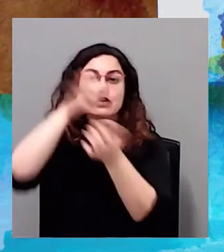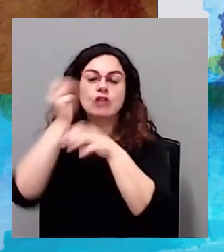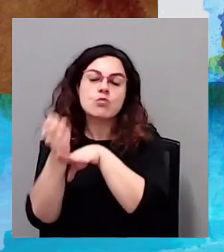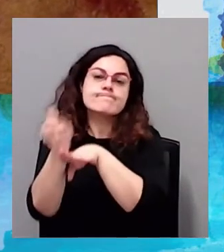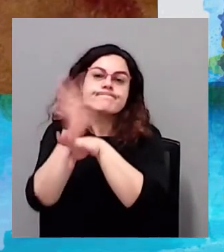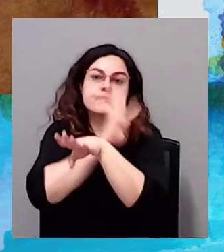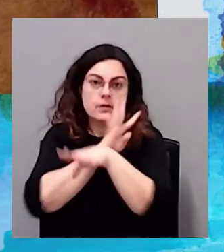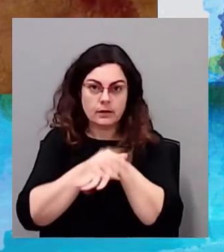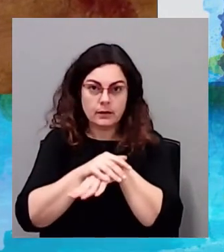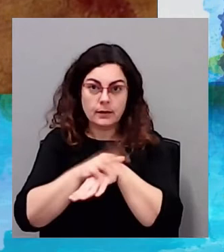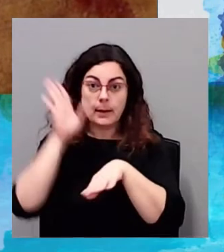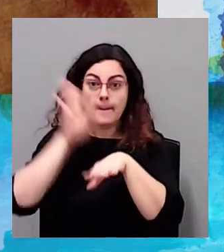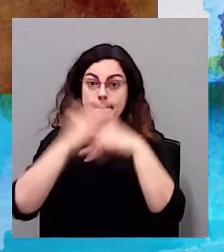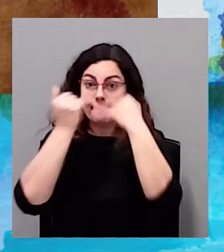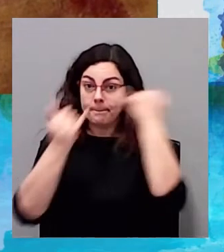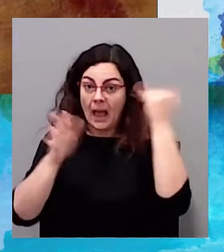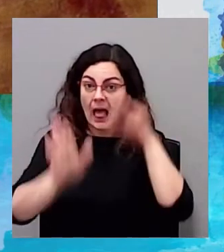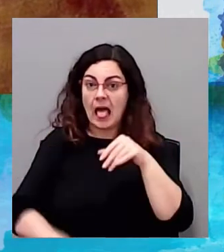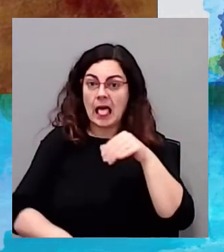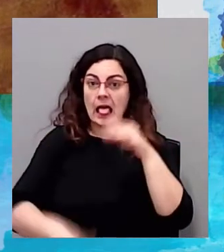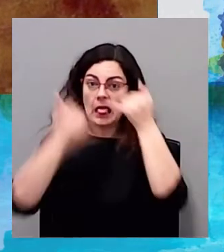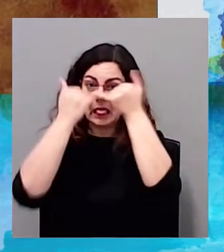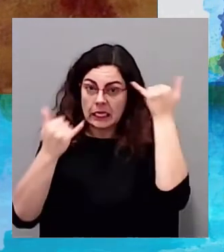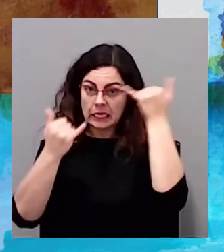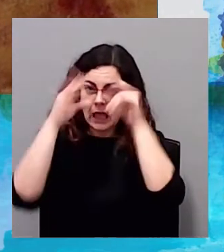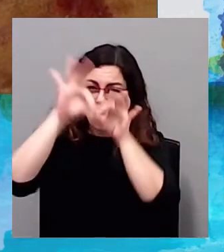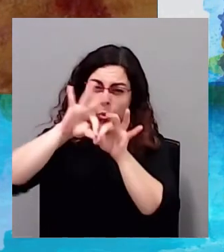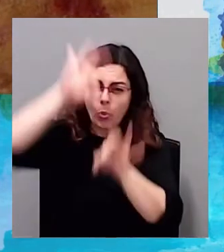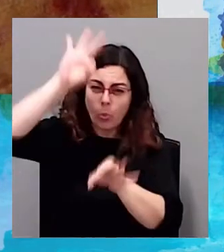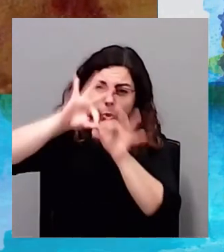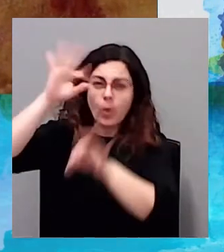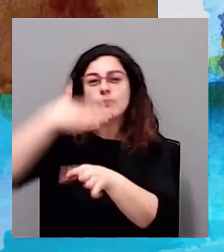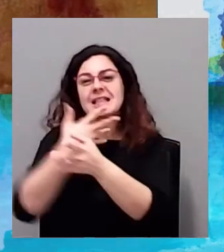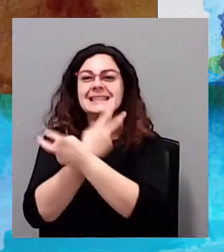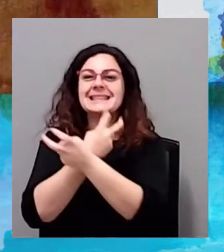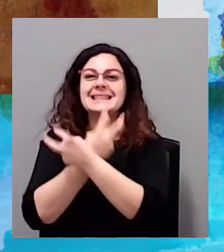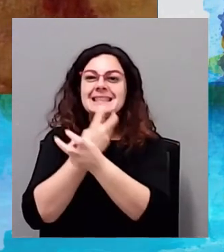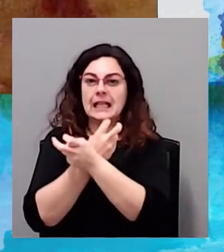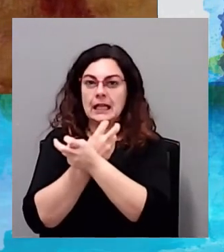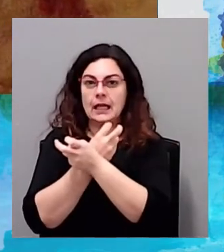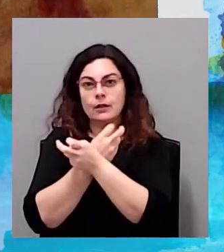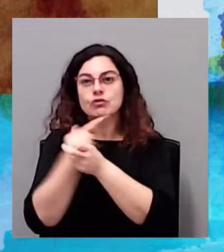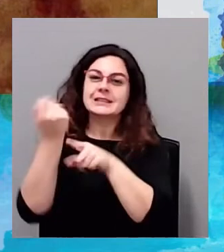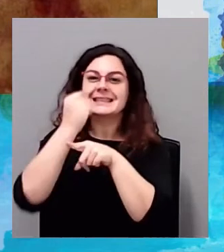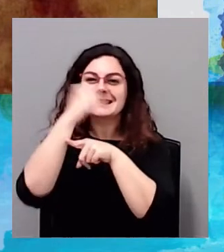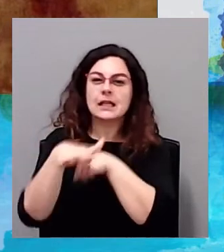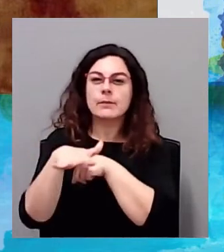on the animal as well. The legs are very thin